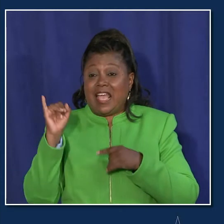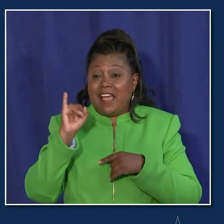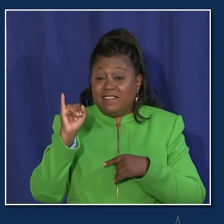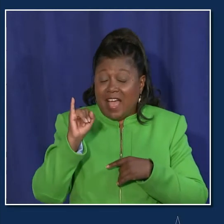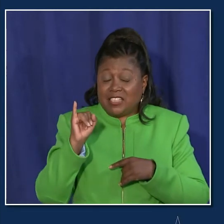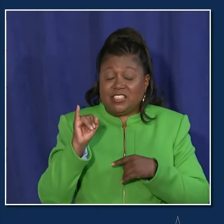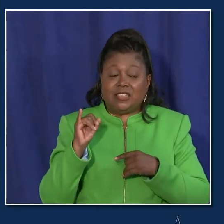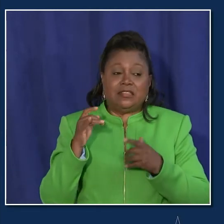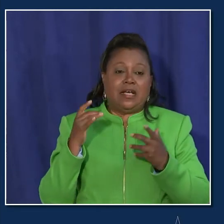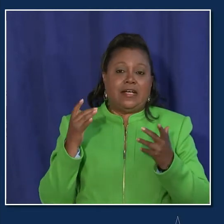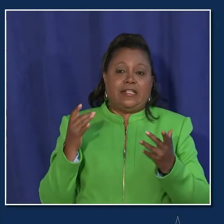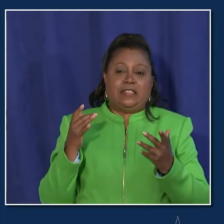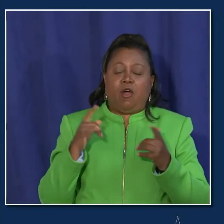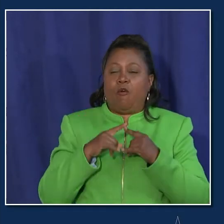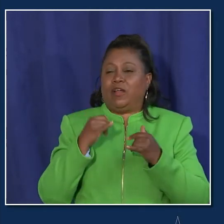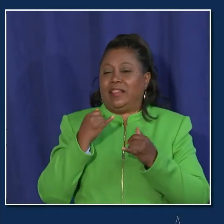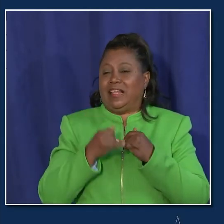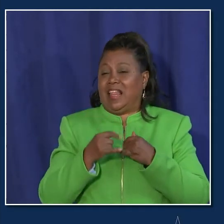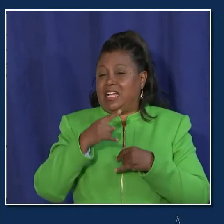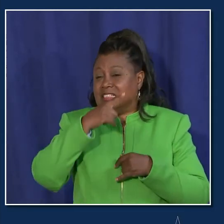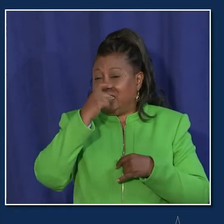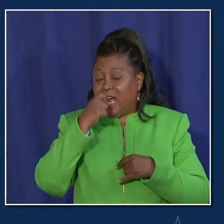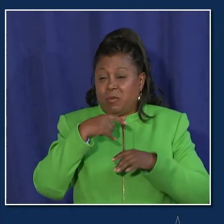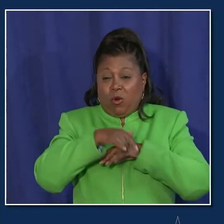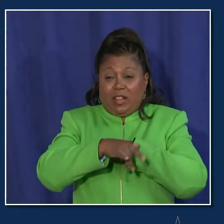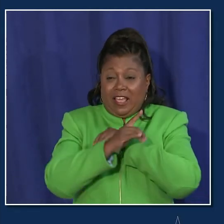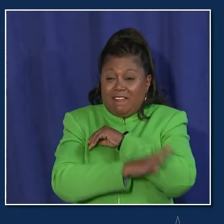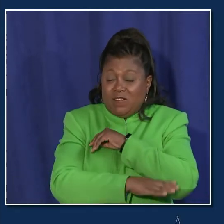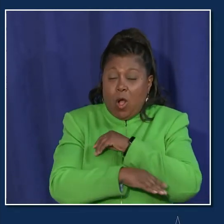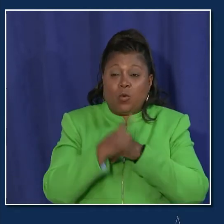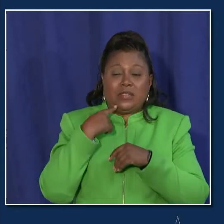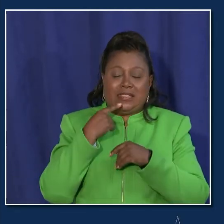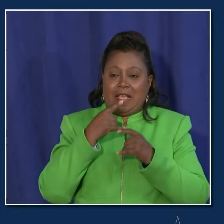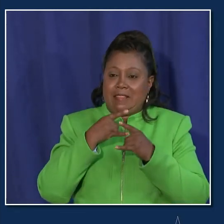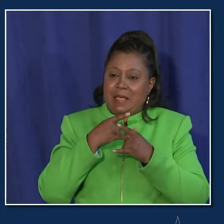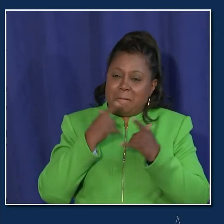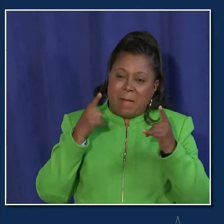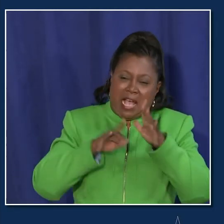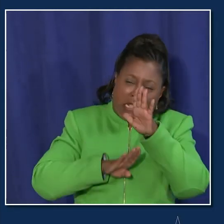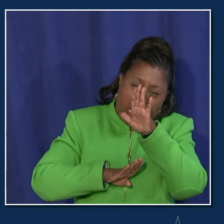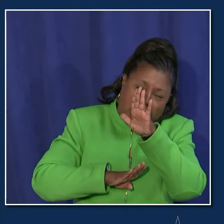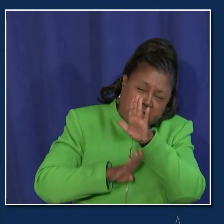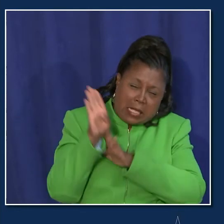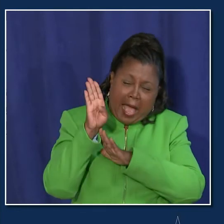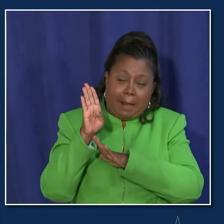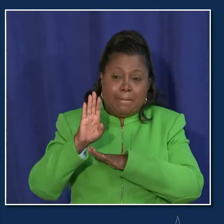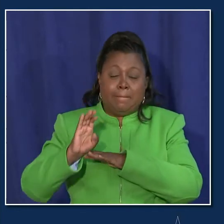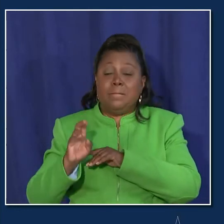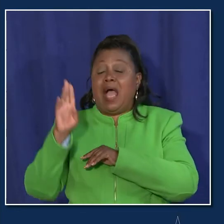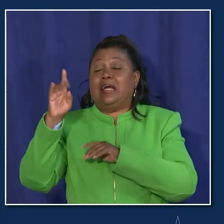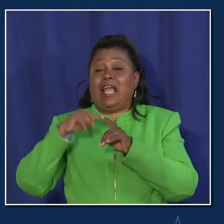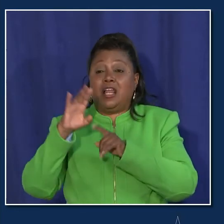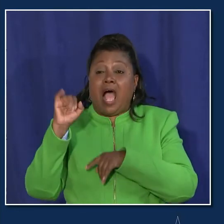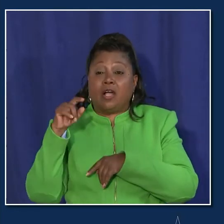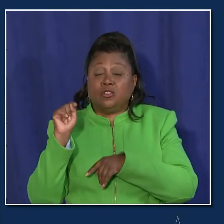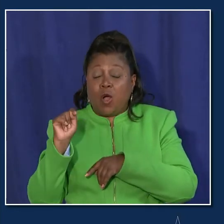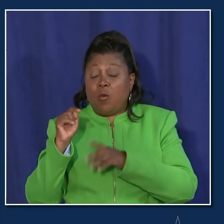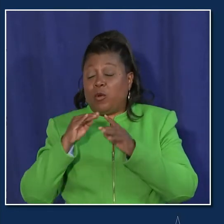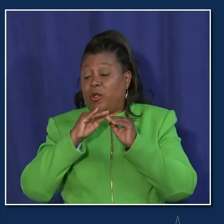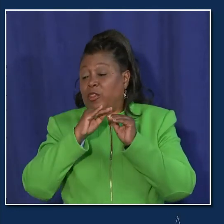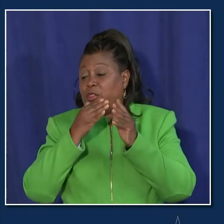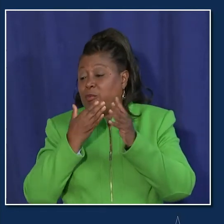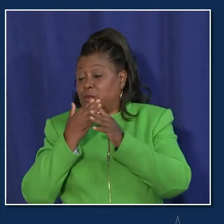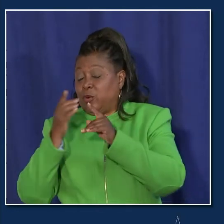infections over the course of the summer, early fall. We saw the massive spike back up in October